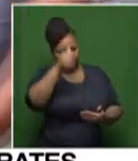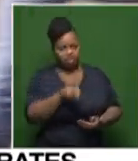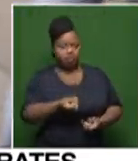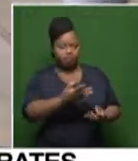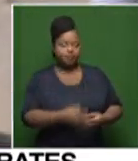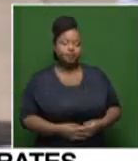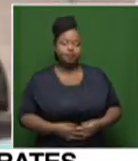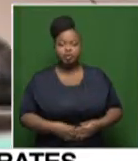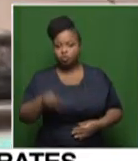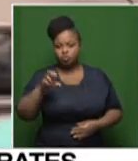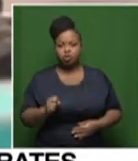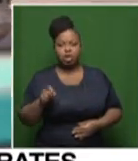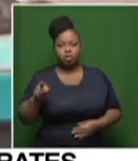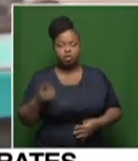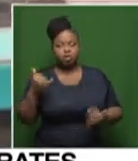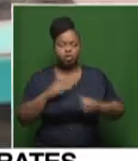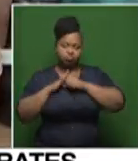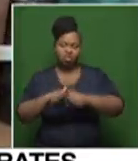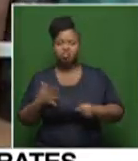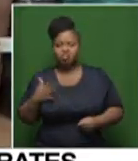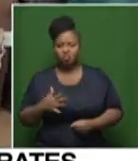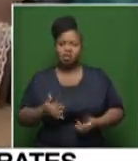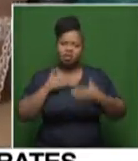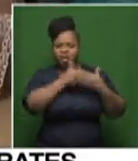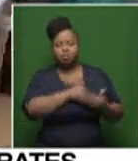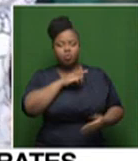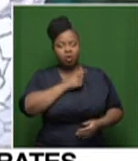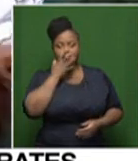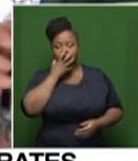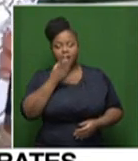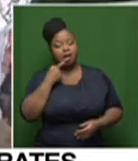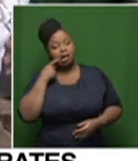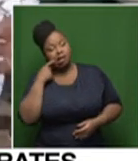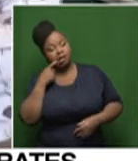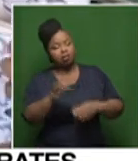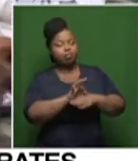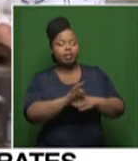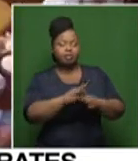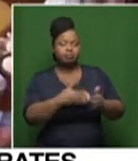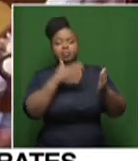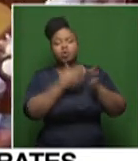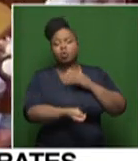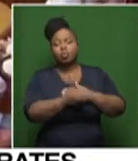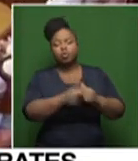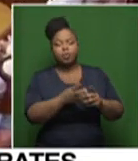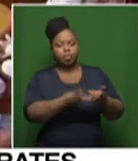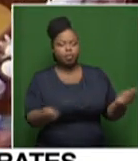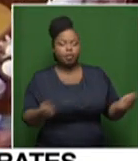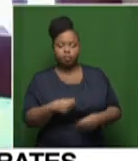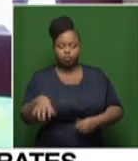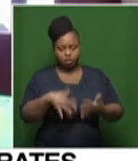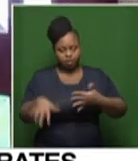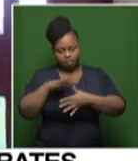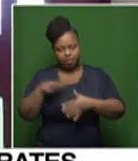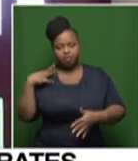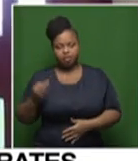The U.S. was under mounting pressure to help India, where oxygen plants are being pushed to the brink. Indian Prime Minister